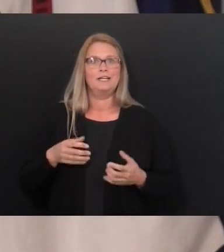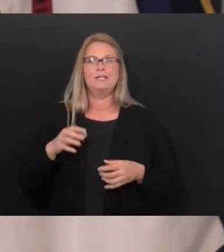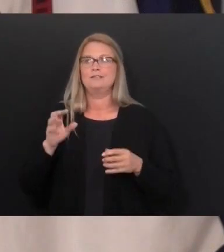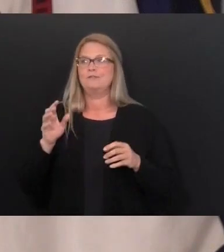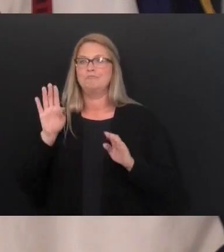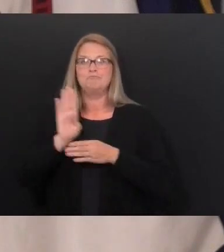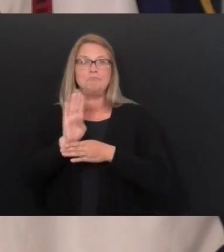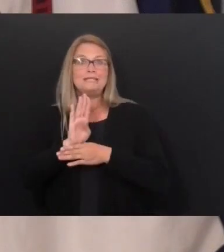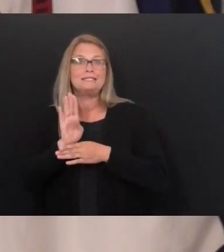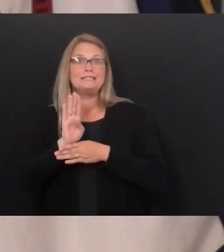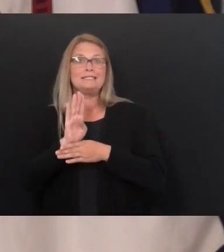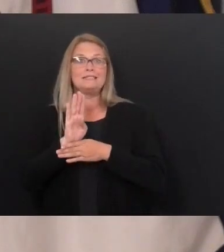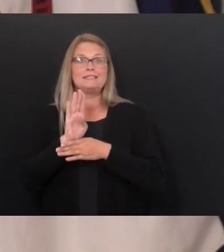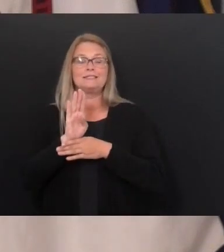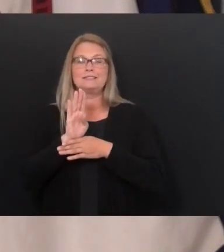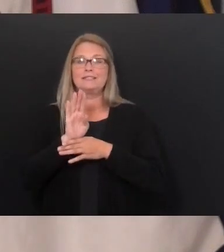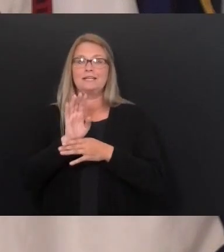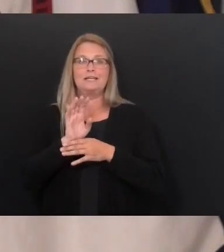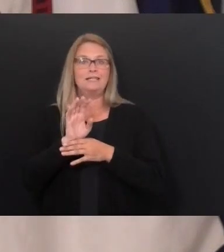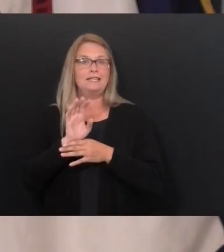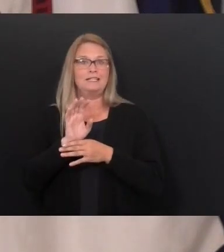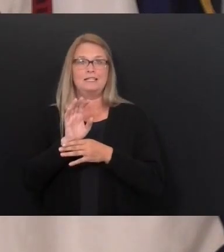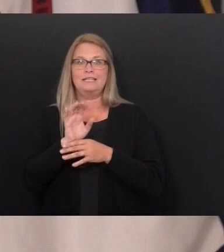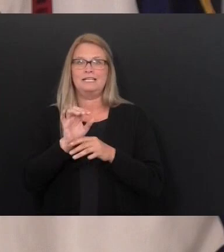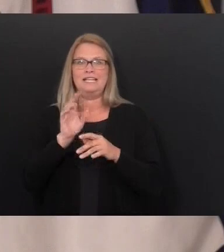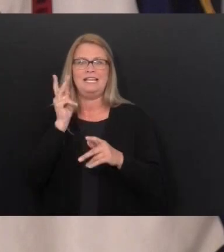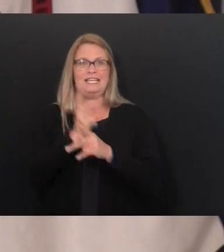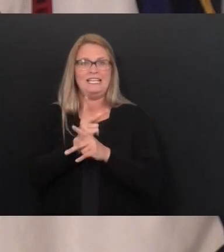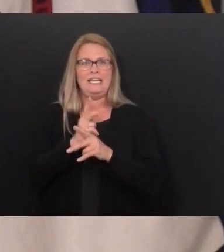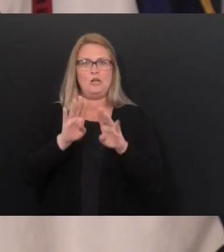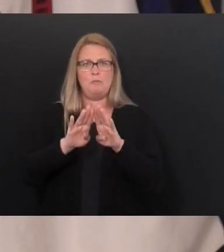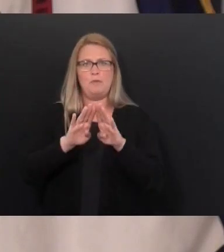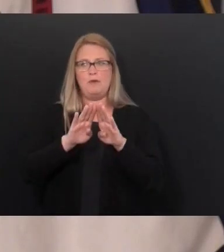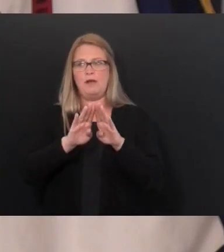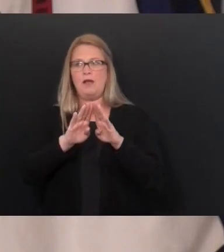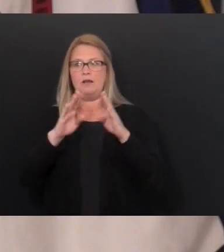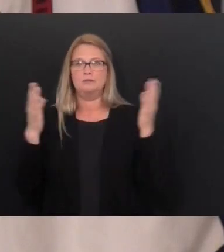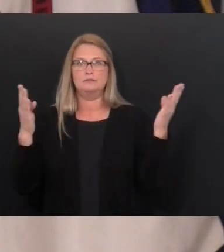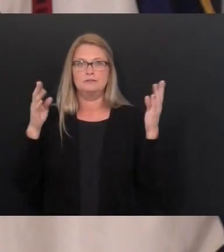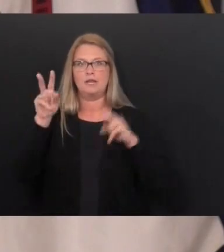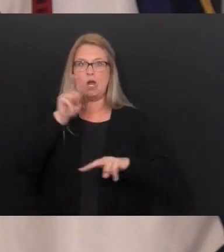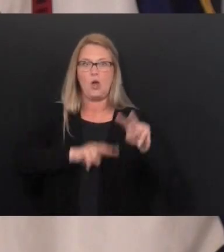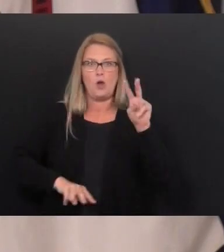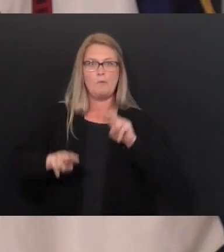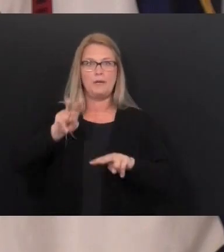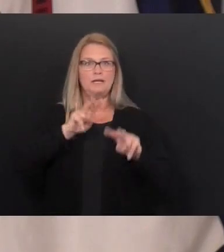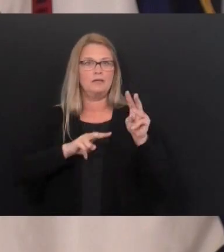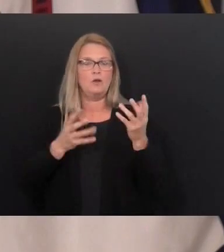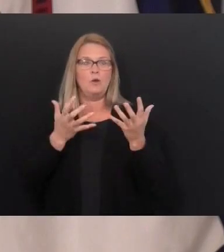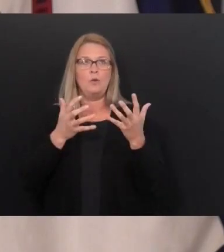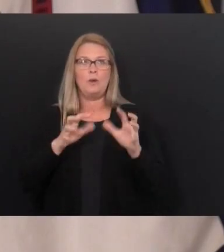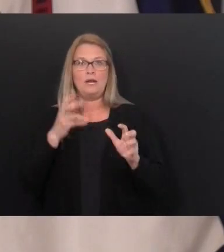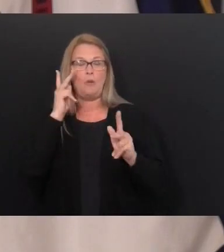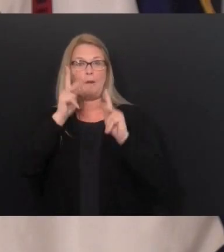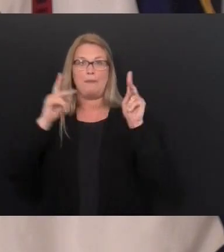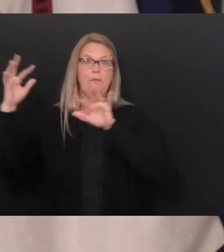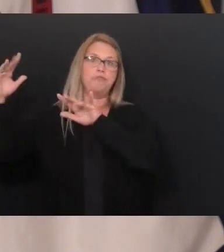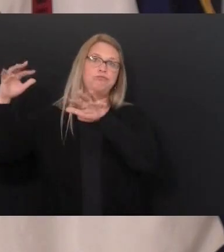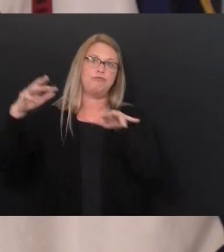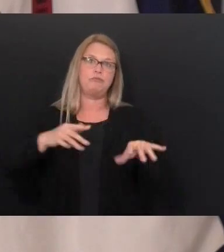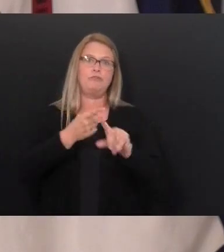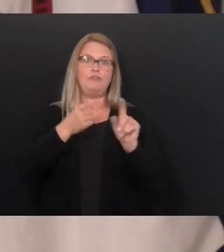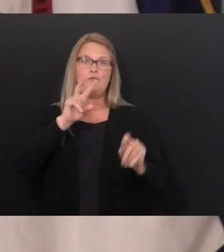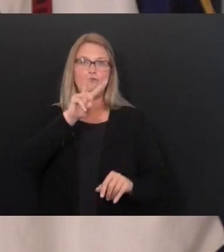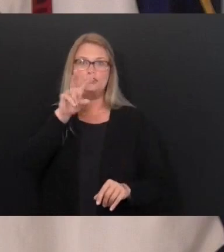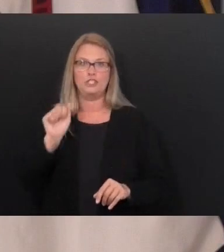just stay on the watch and everything, because we surely don't want a flood of people coming over from Virginia and